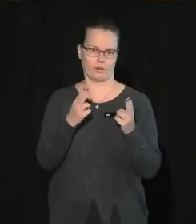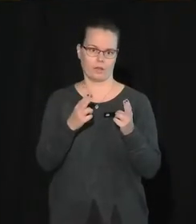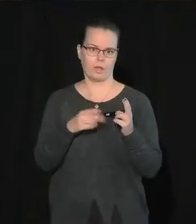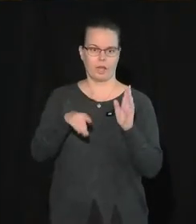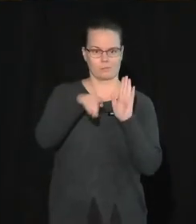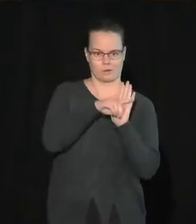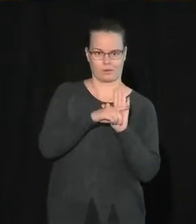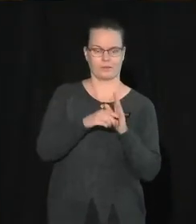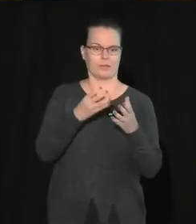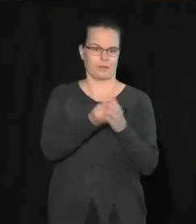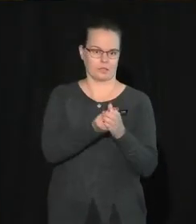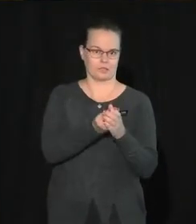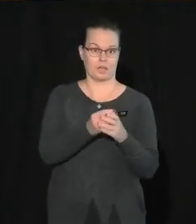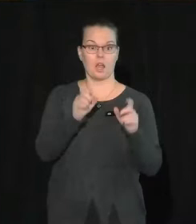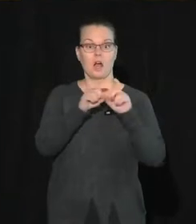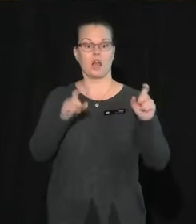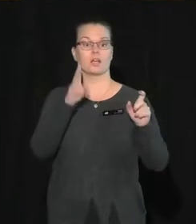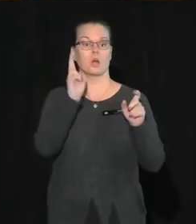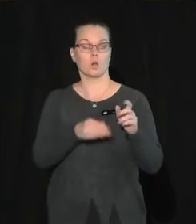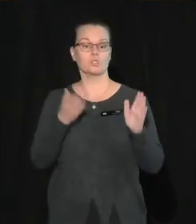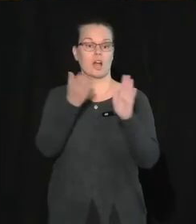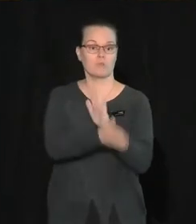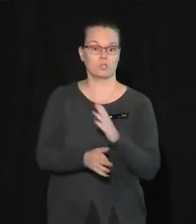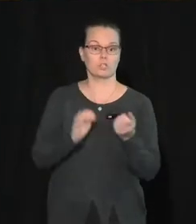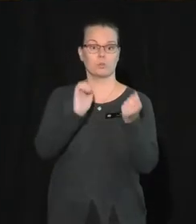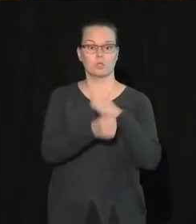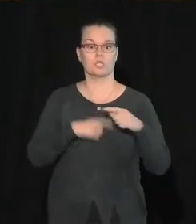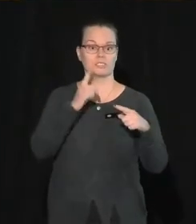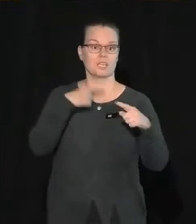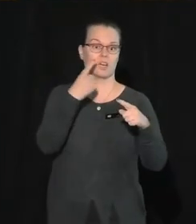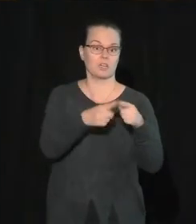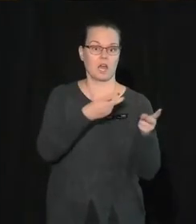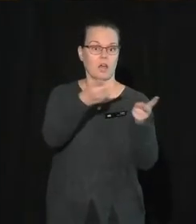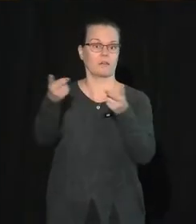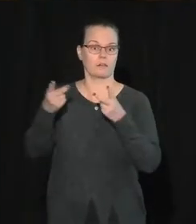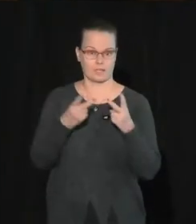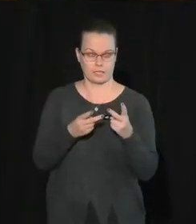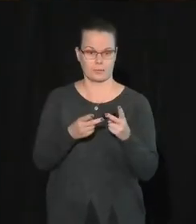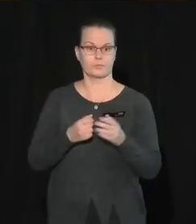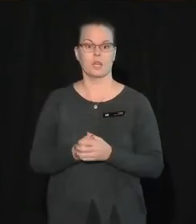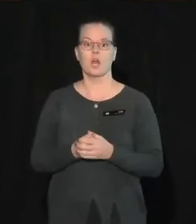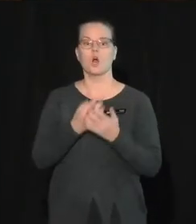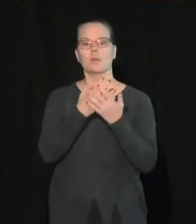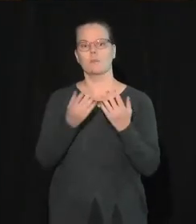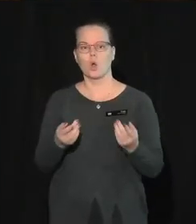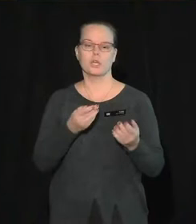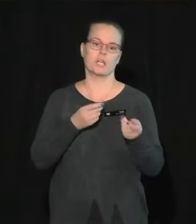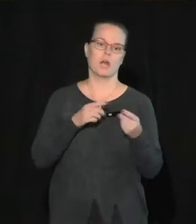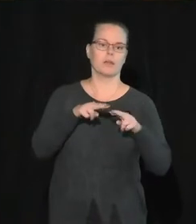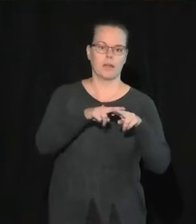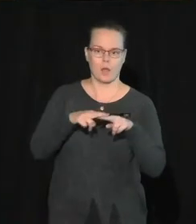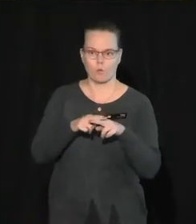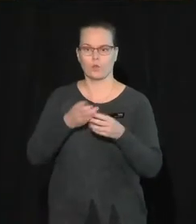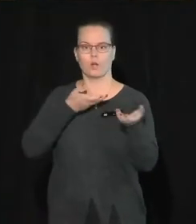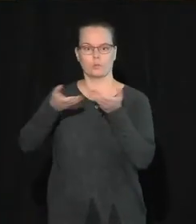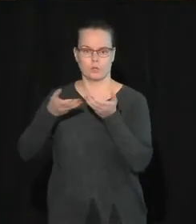to accessibility standardization and accessibility policies. There had been several communications done and a